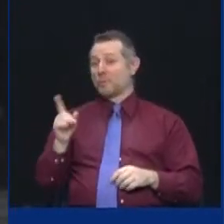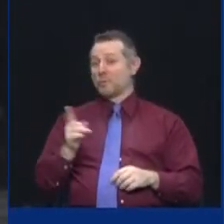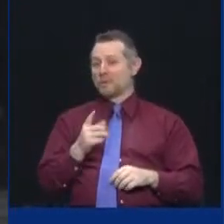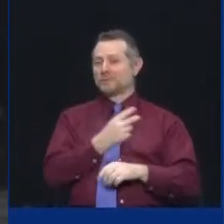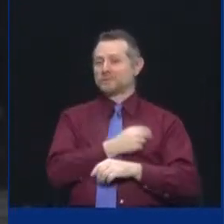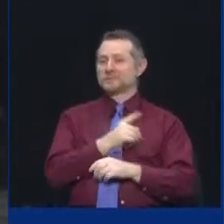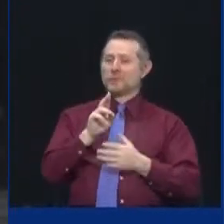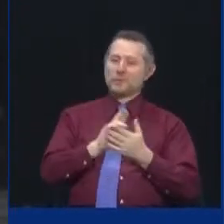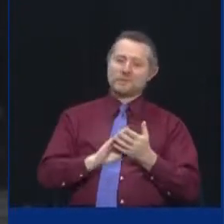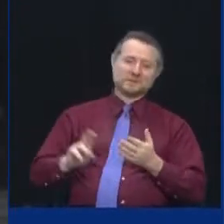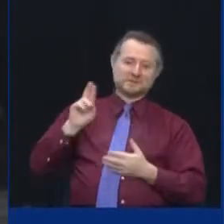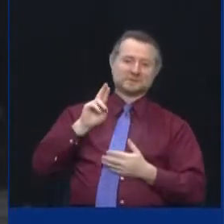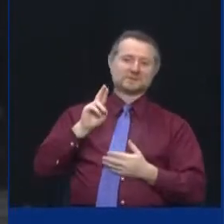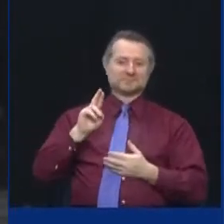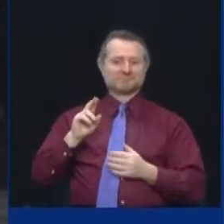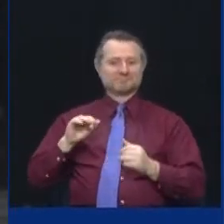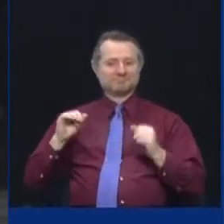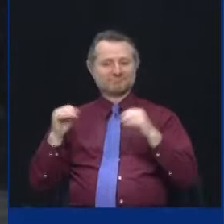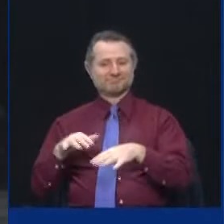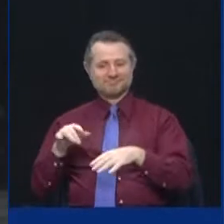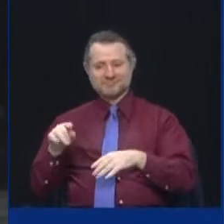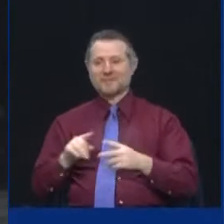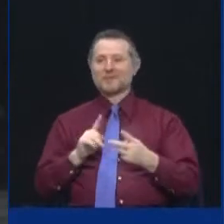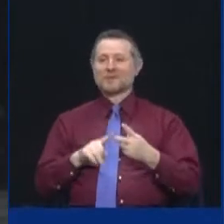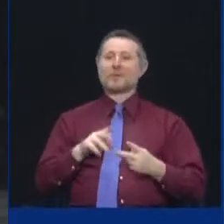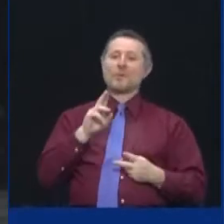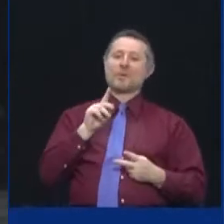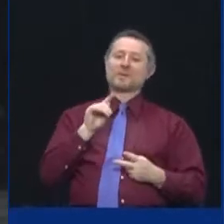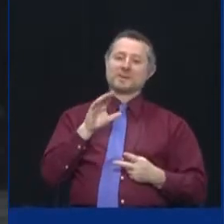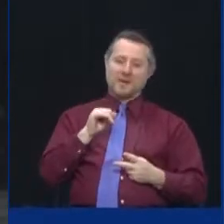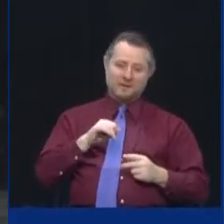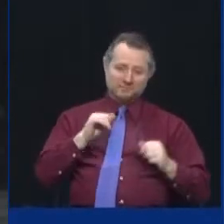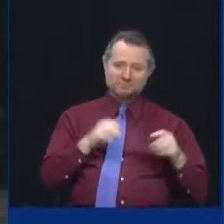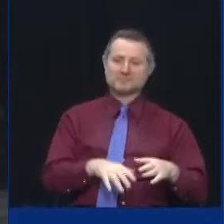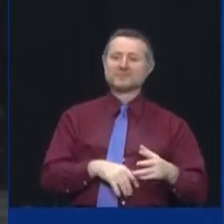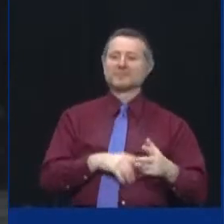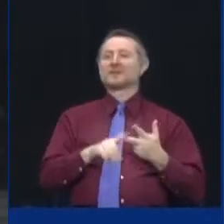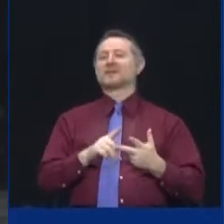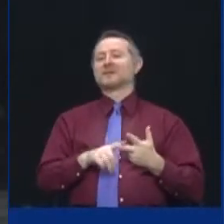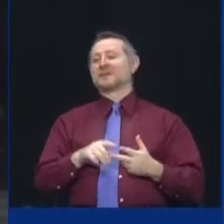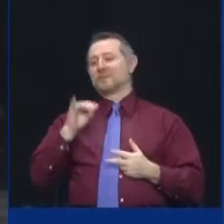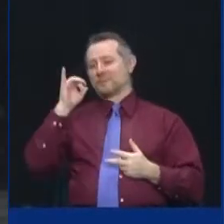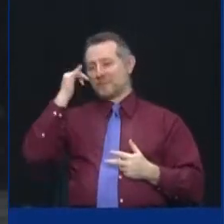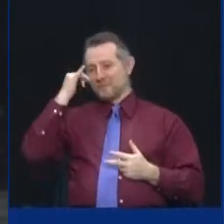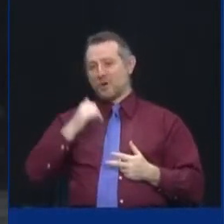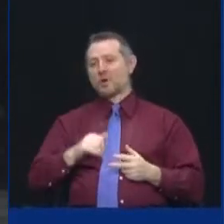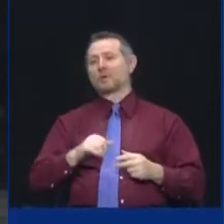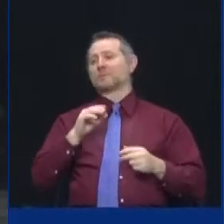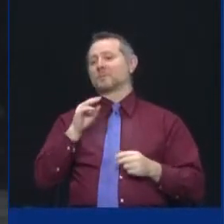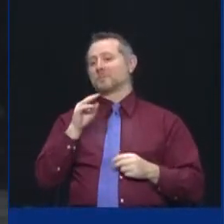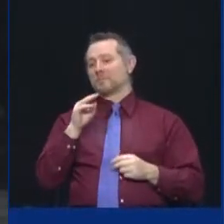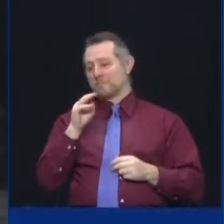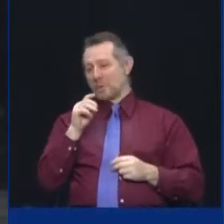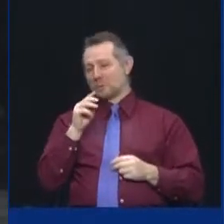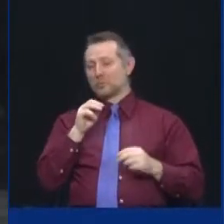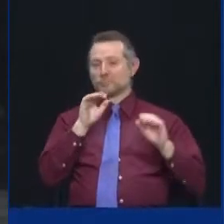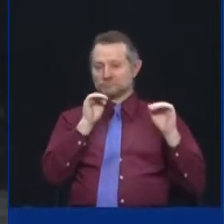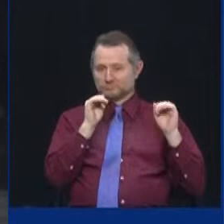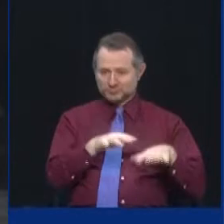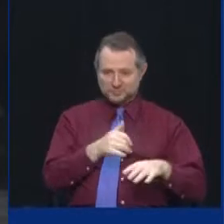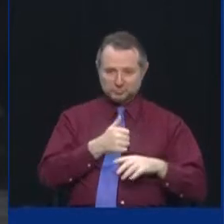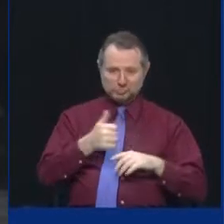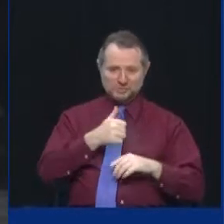Station, Utica Station, our Buffalo Metropolitan Transportation Center, which is a block from